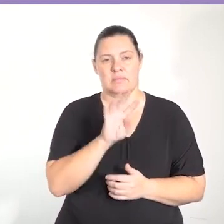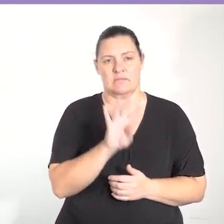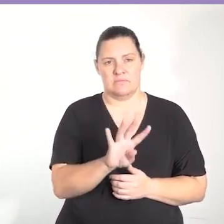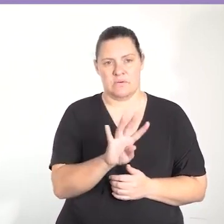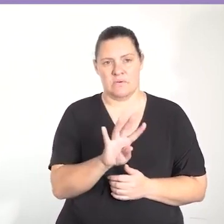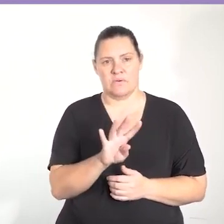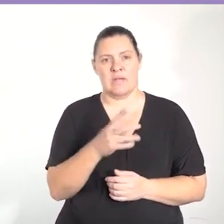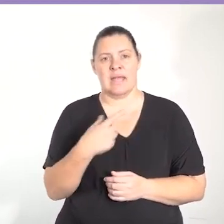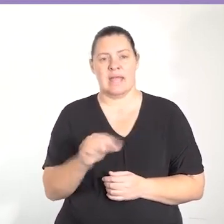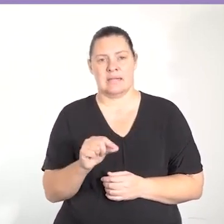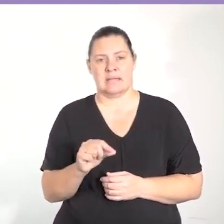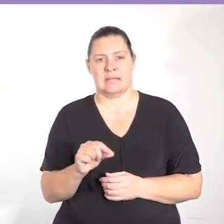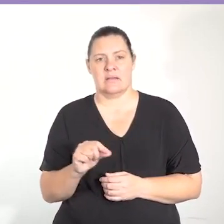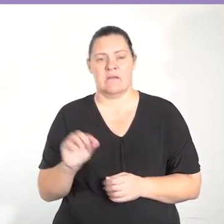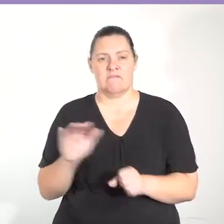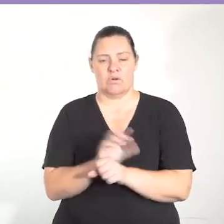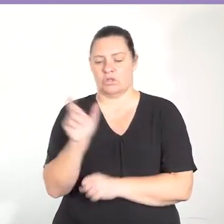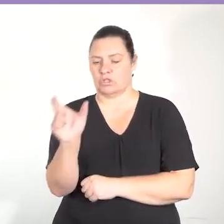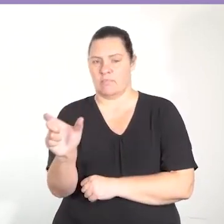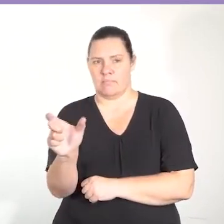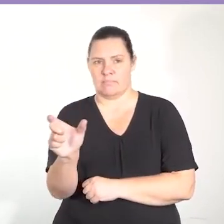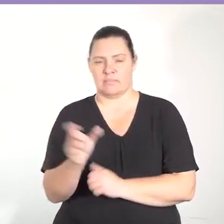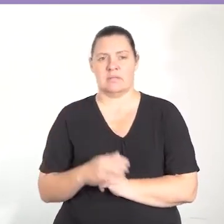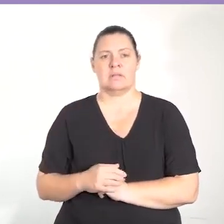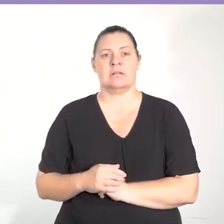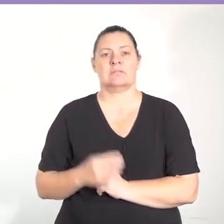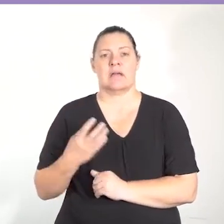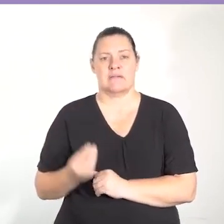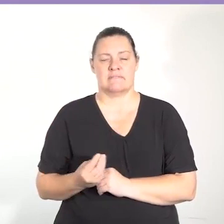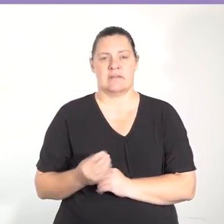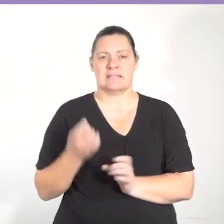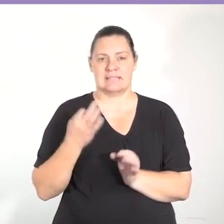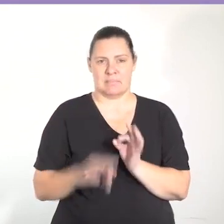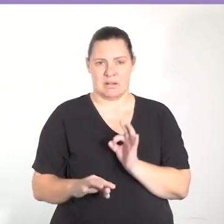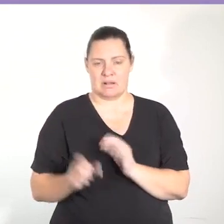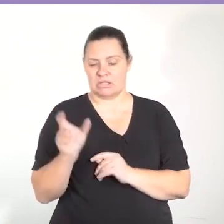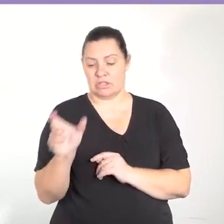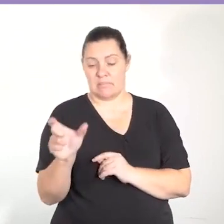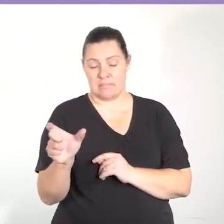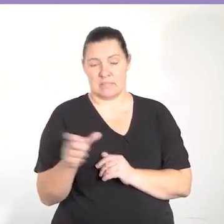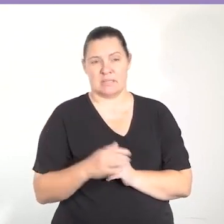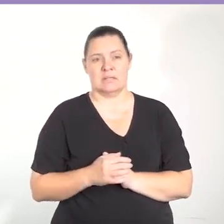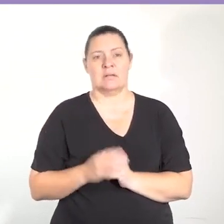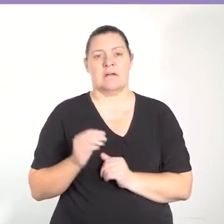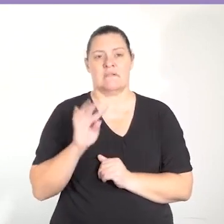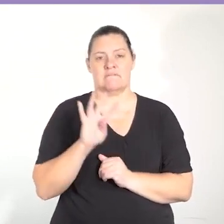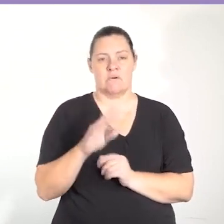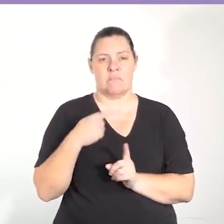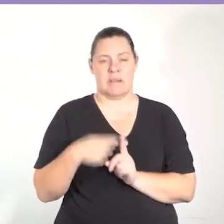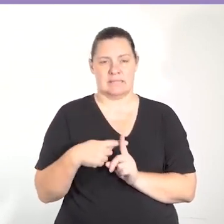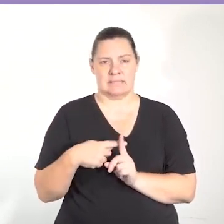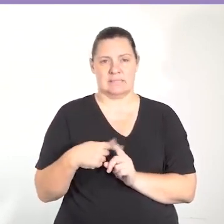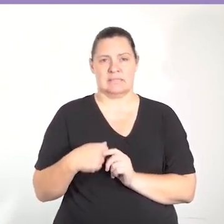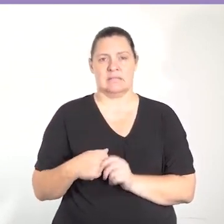have the 4 and we have that whole term there. We are going to start by simplifying that term there. We have